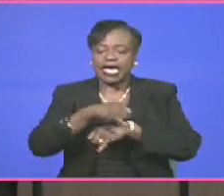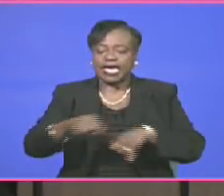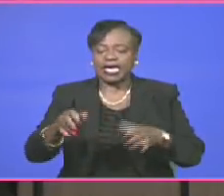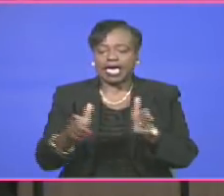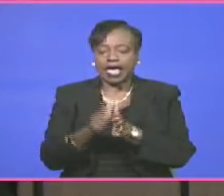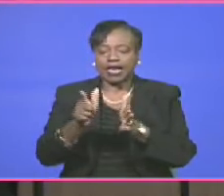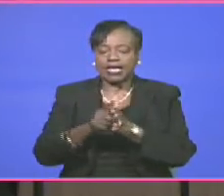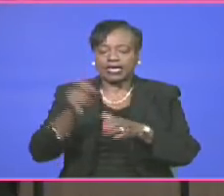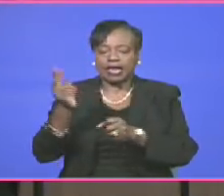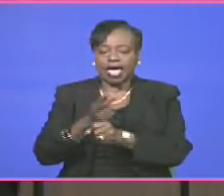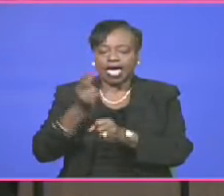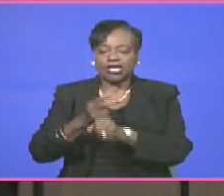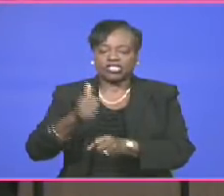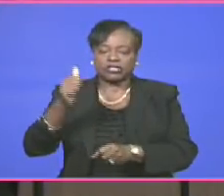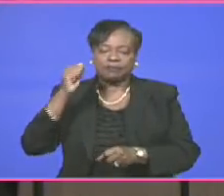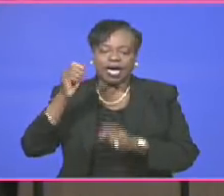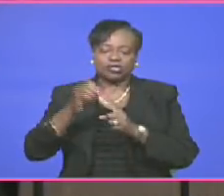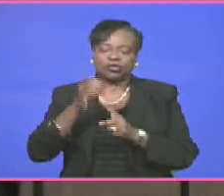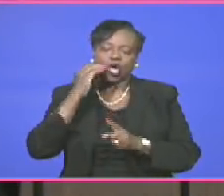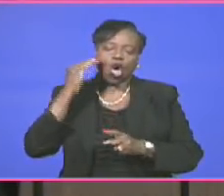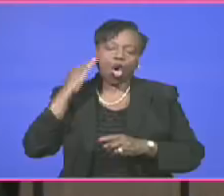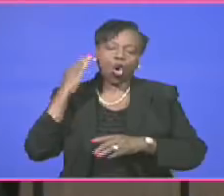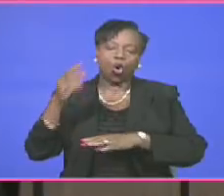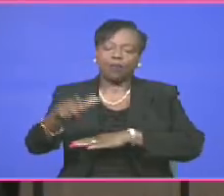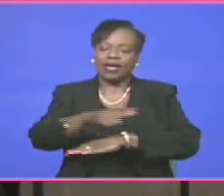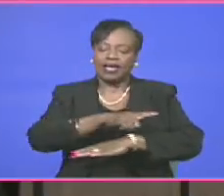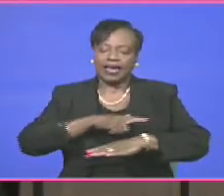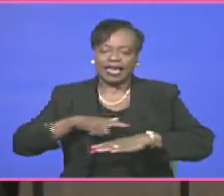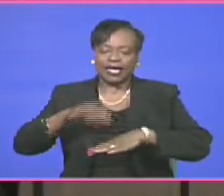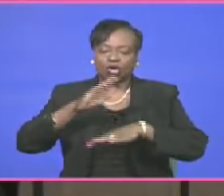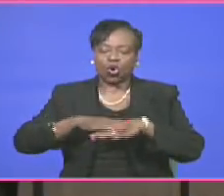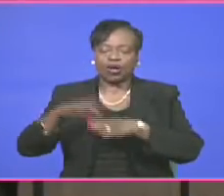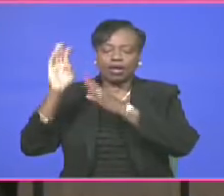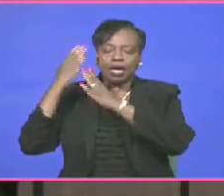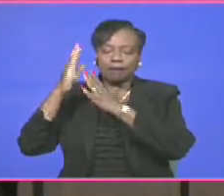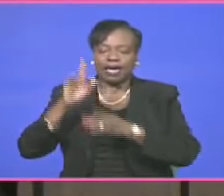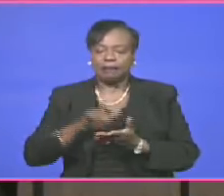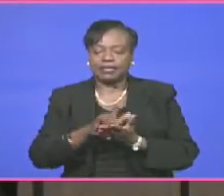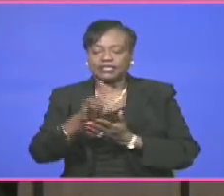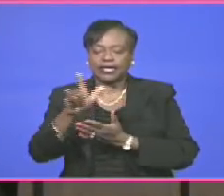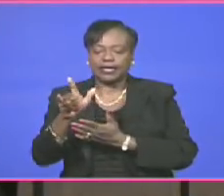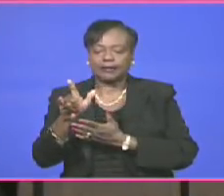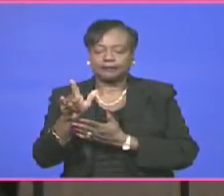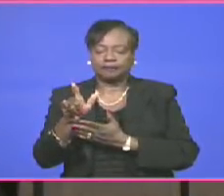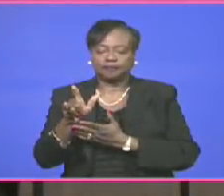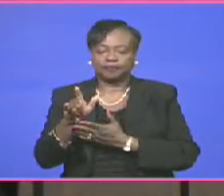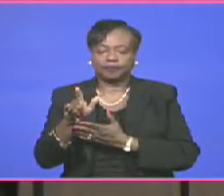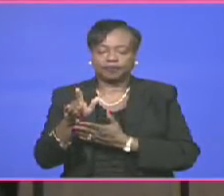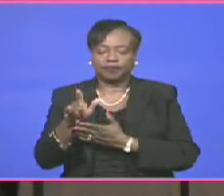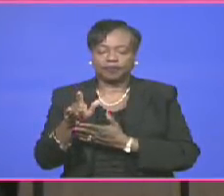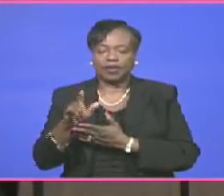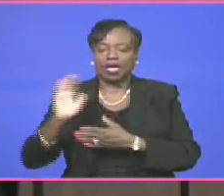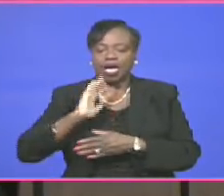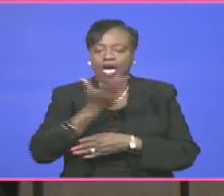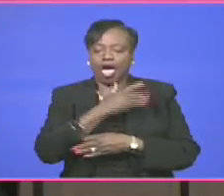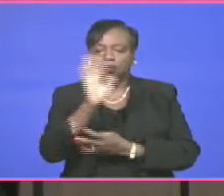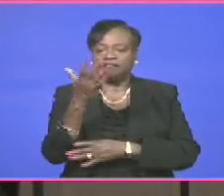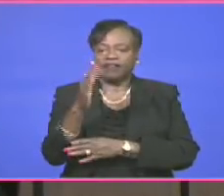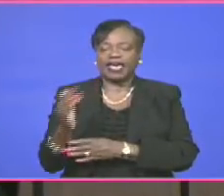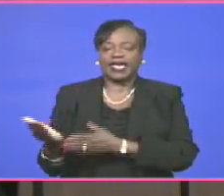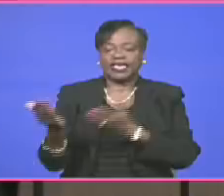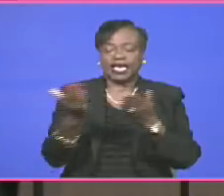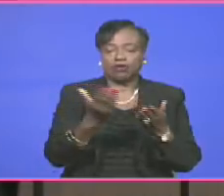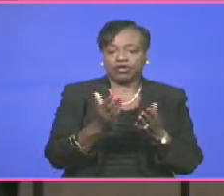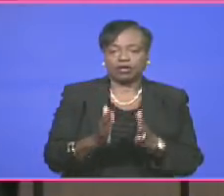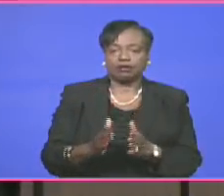Haitians back to their homeland, Port-au-Prince, on Bahamas Air, a fly carrier.